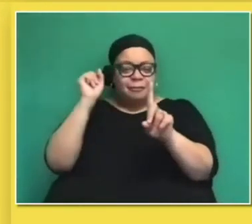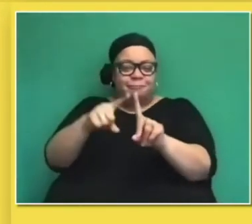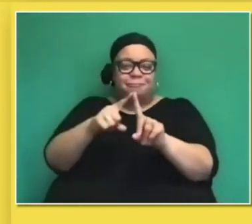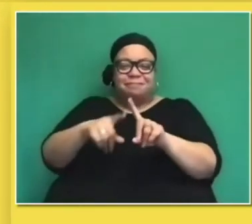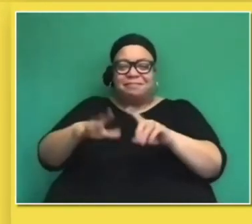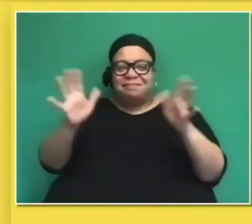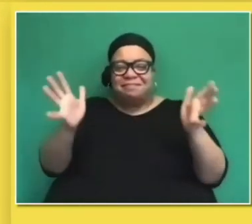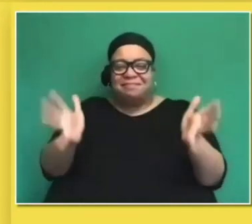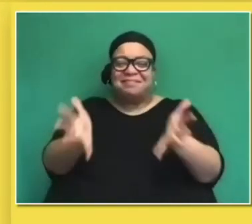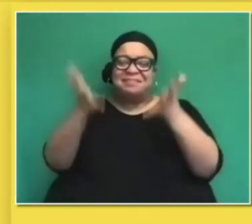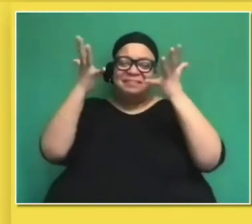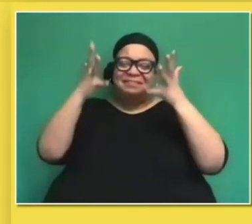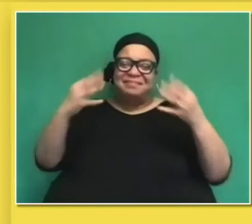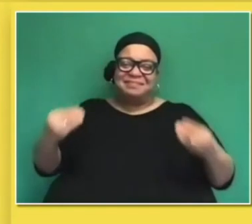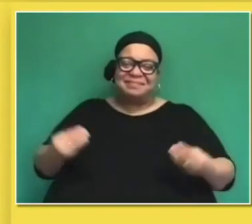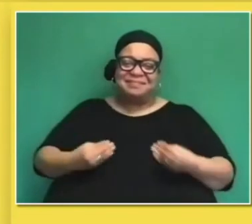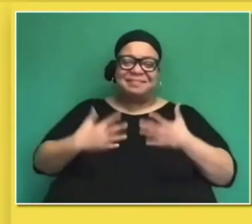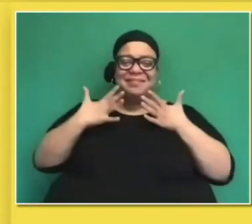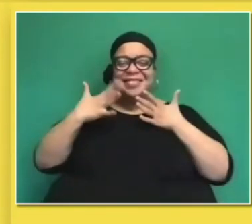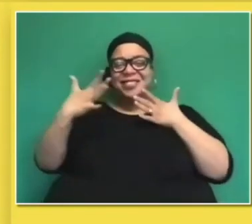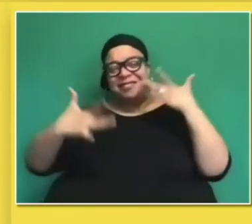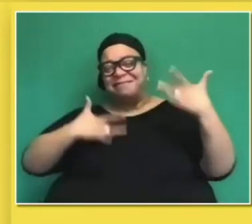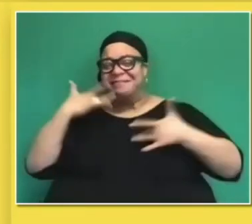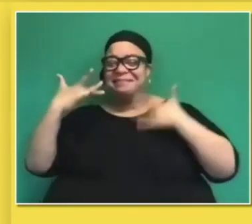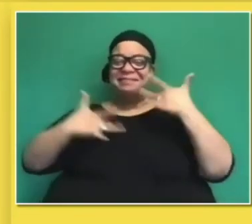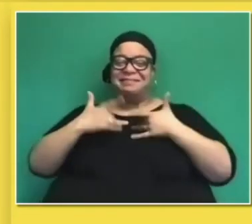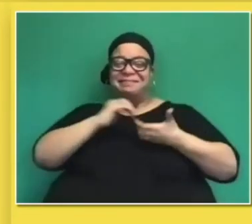war economy into a peace economy.